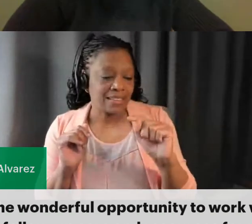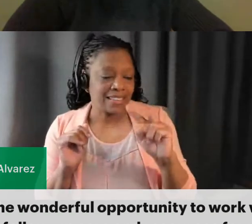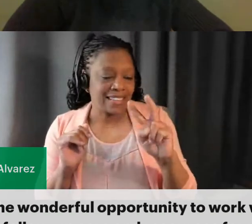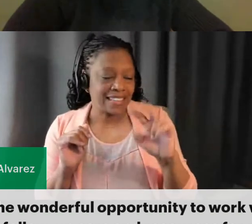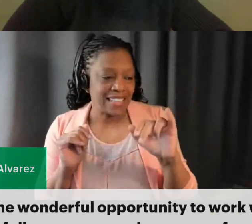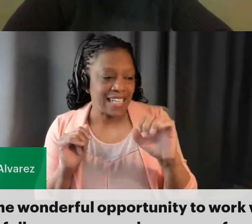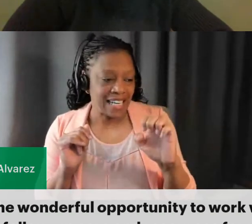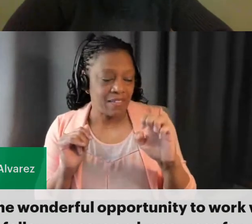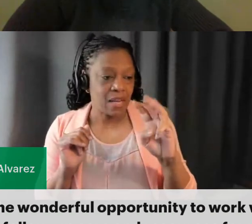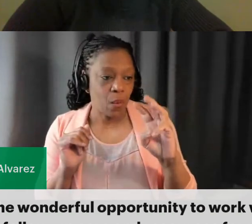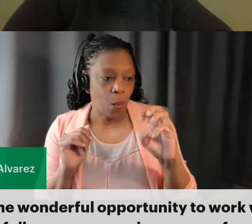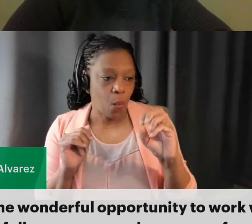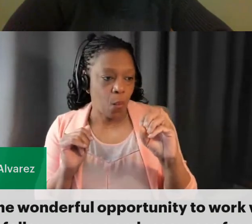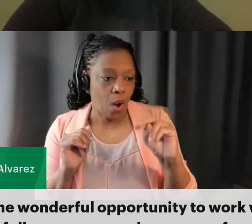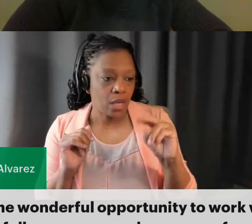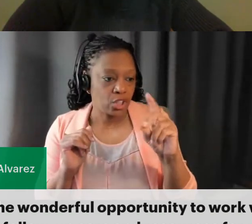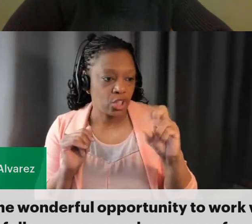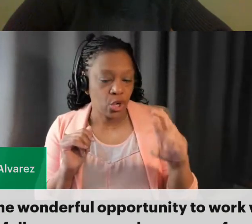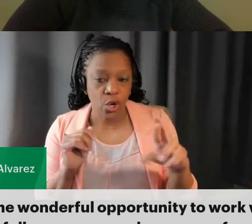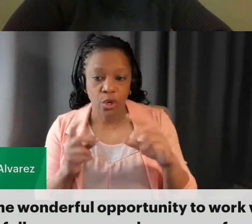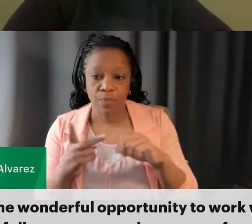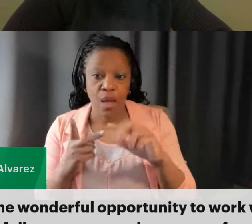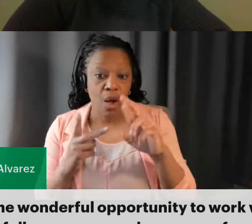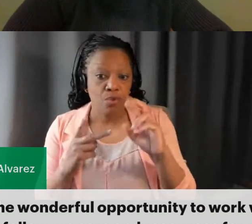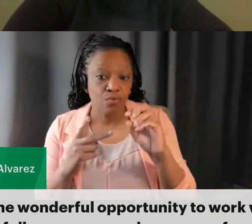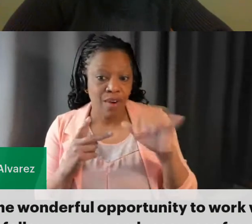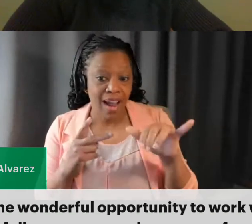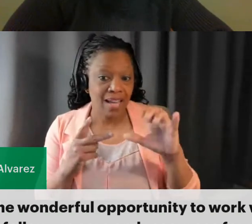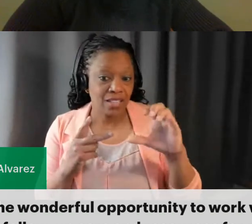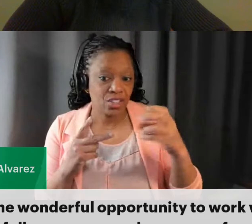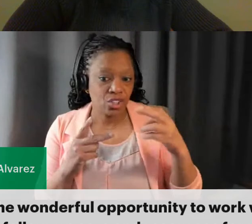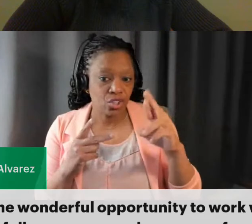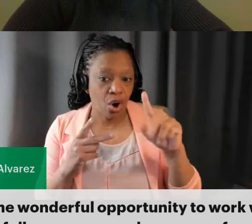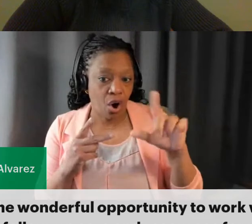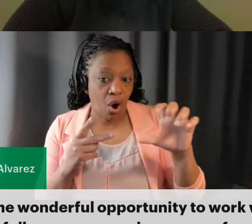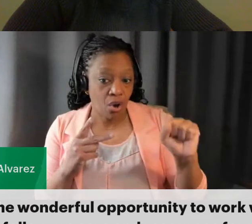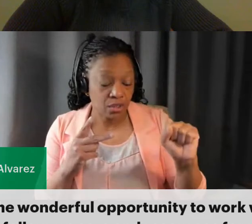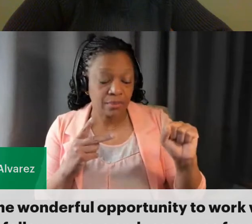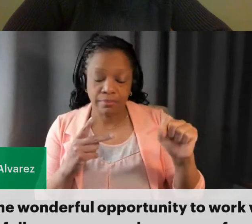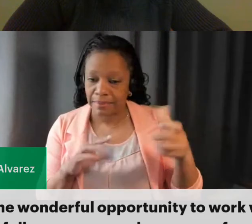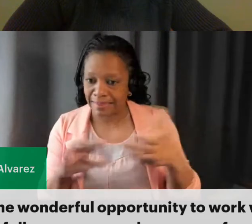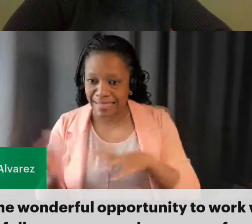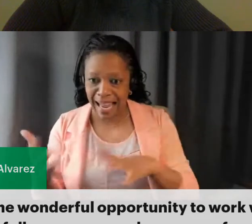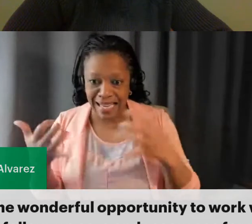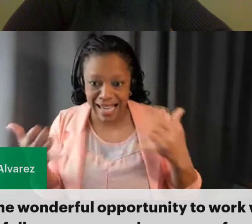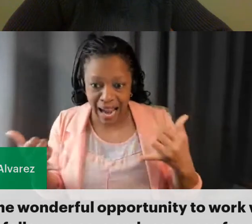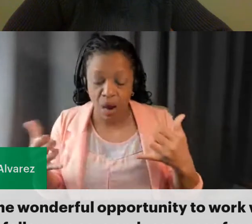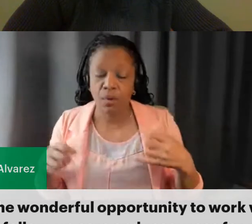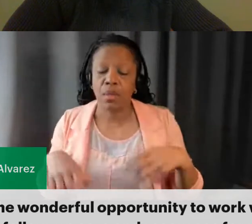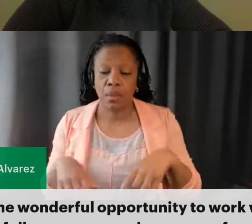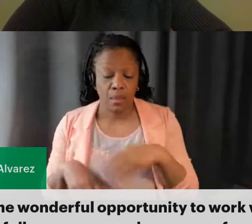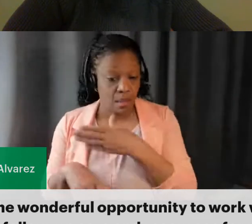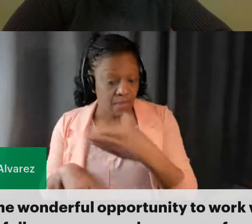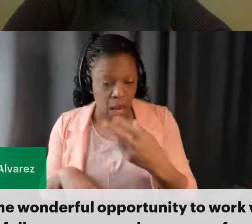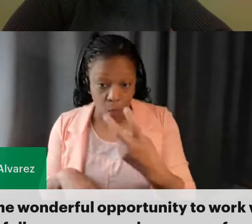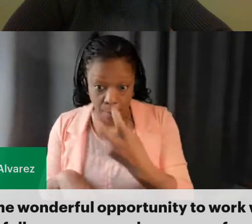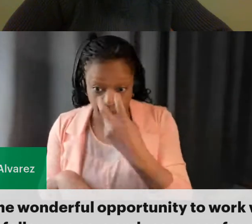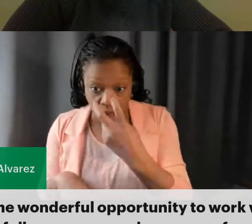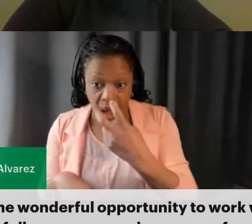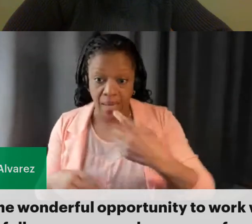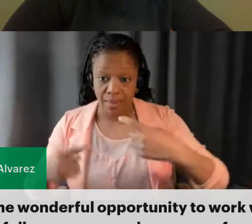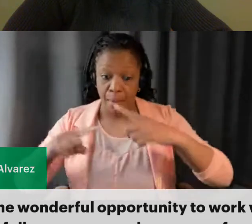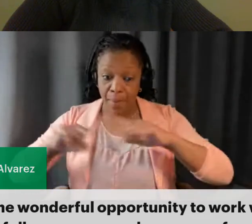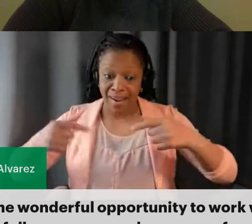there is a need there. My eyes can't see everything. So I'm going to support where I know there's a need,